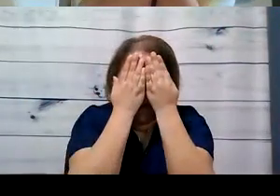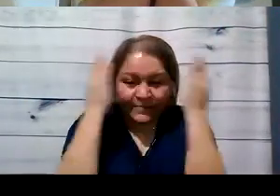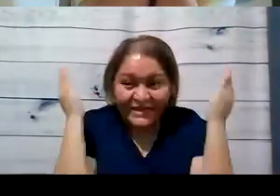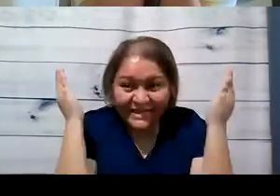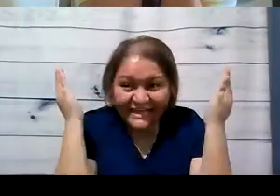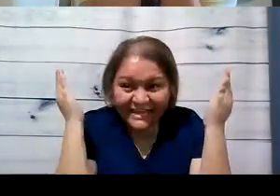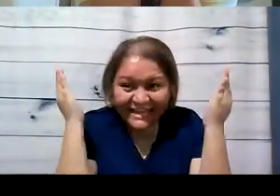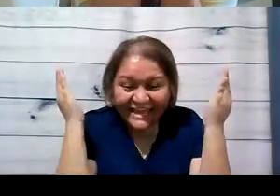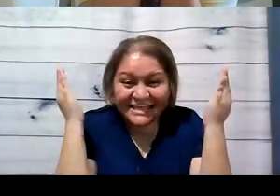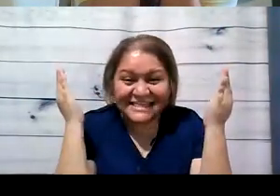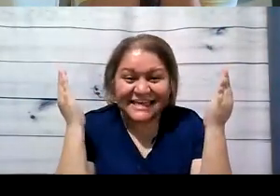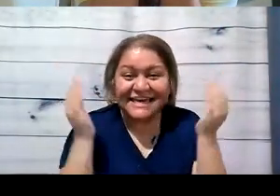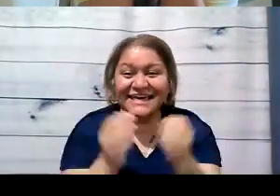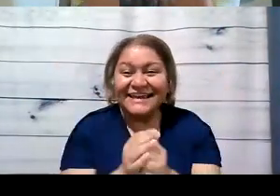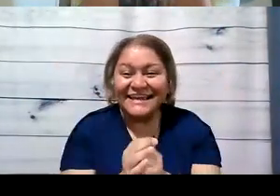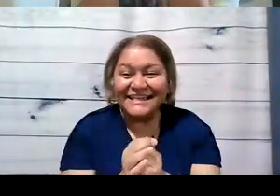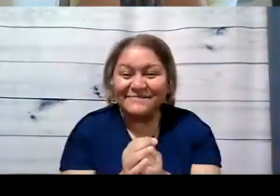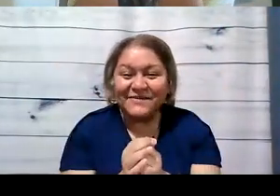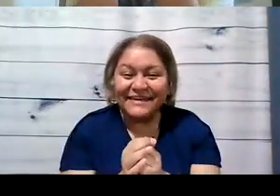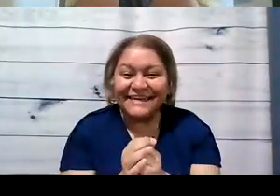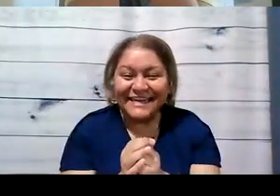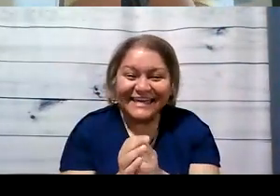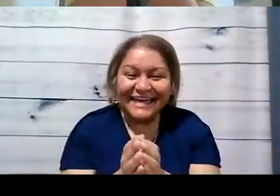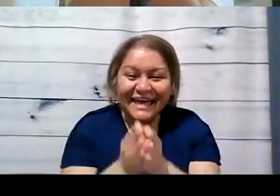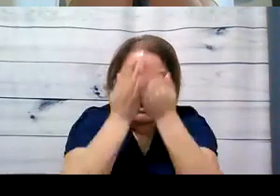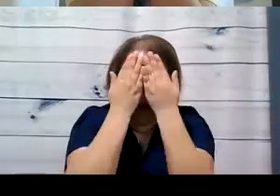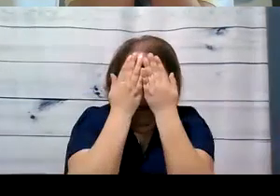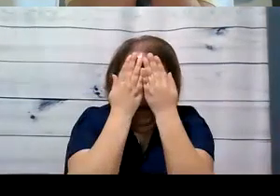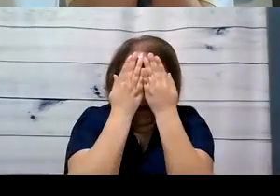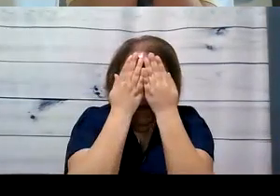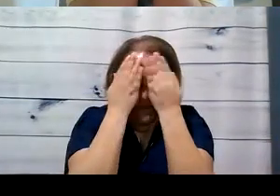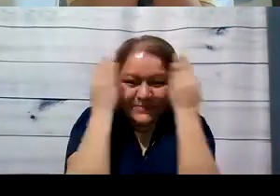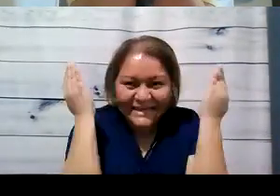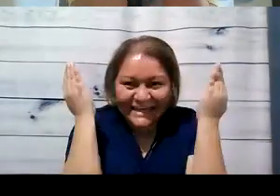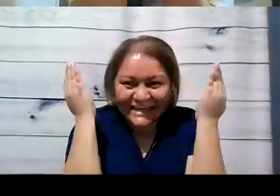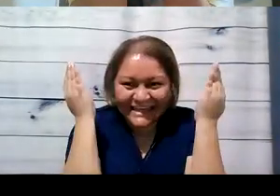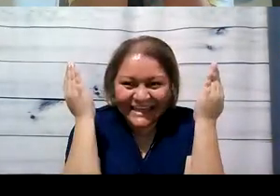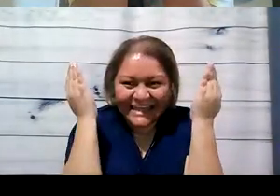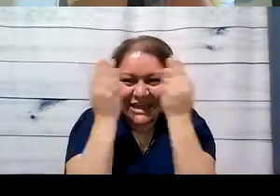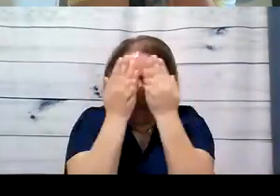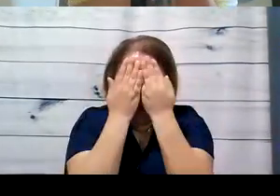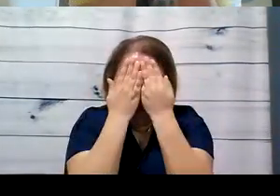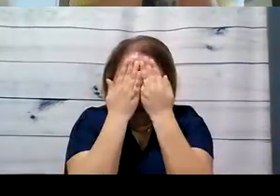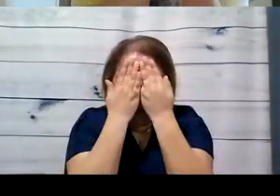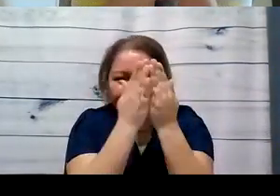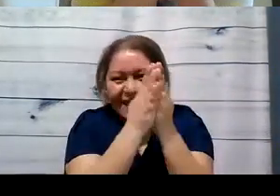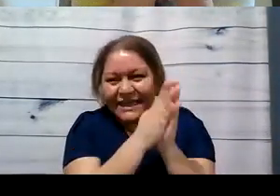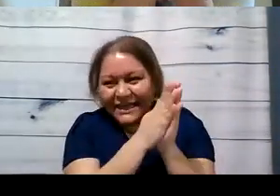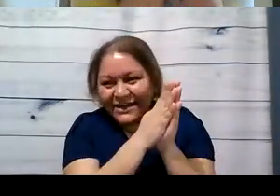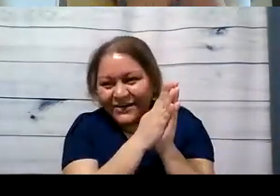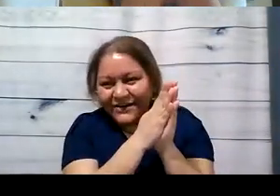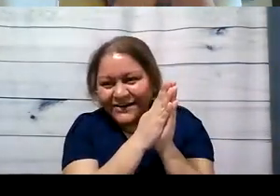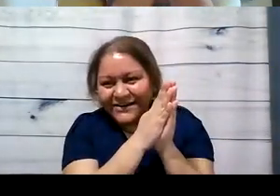out, peek. Sun is peeking out, peek.